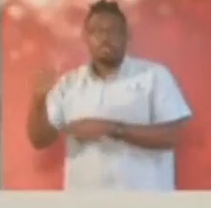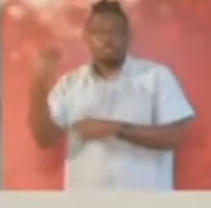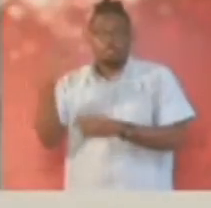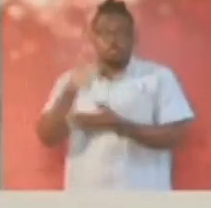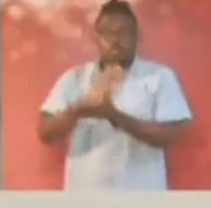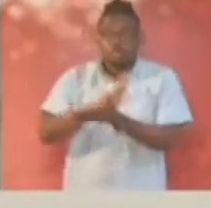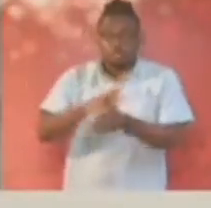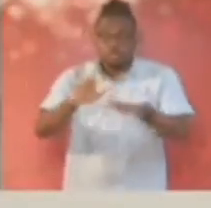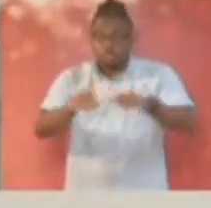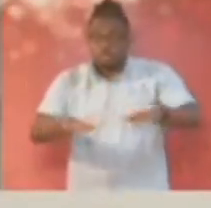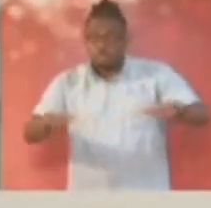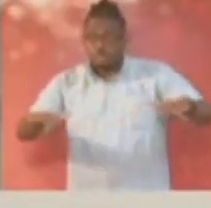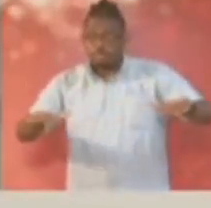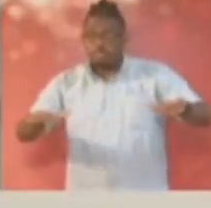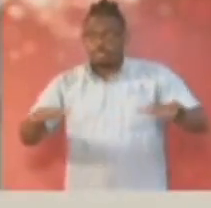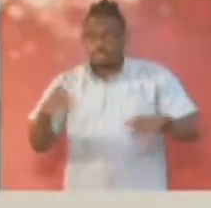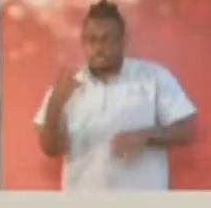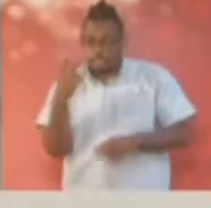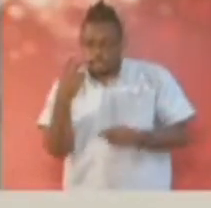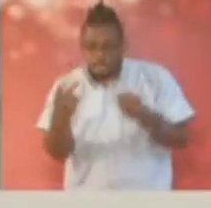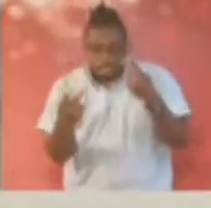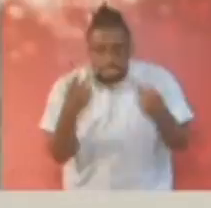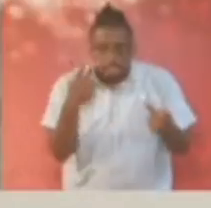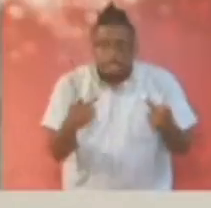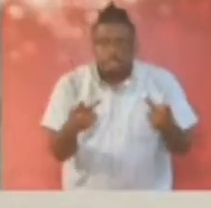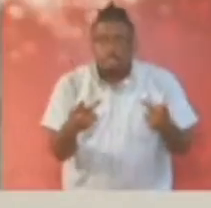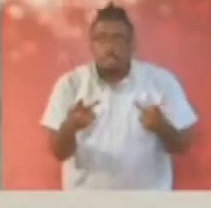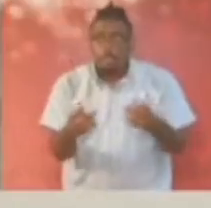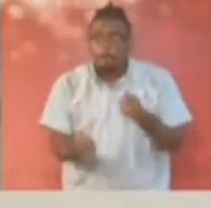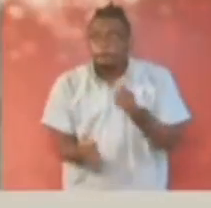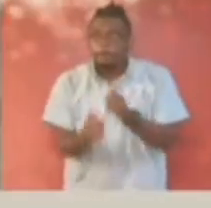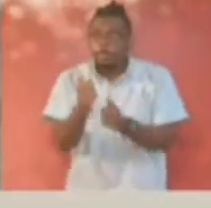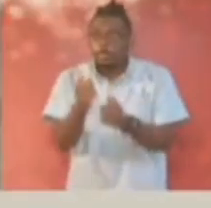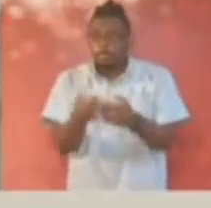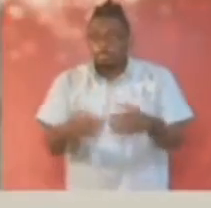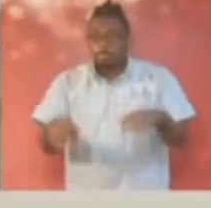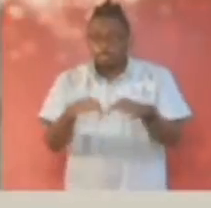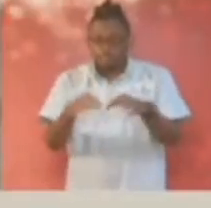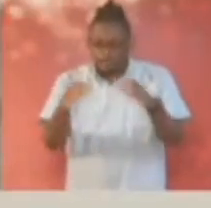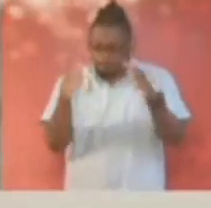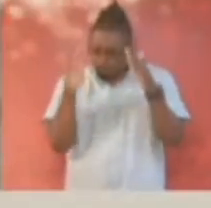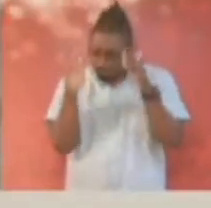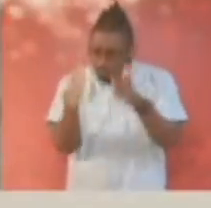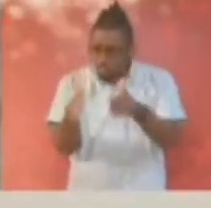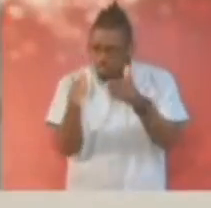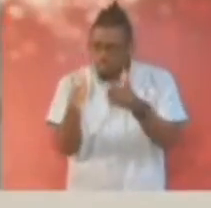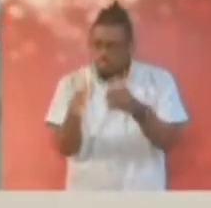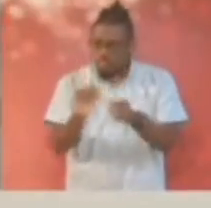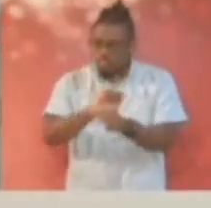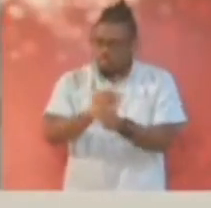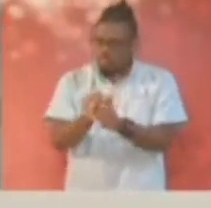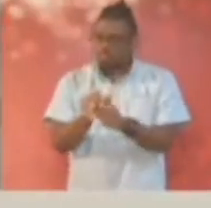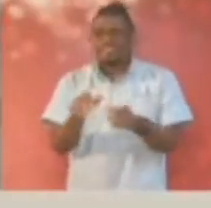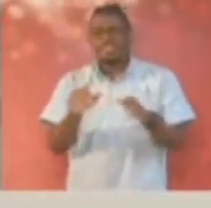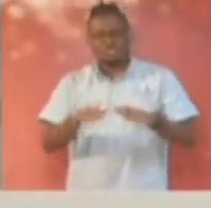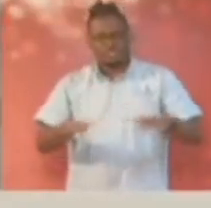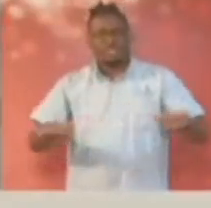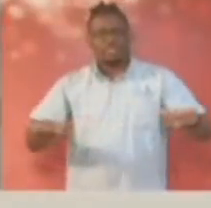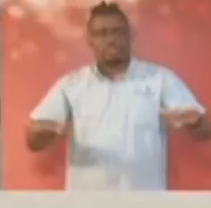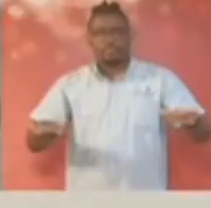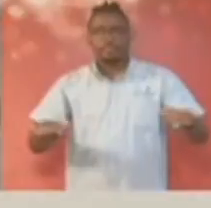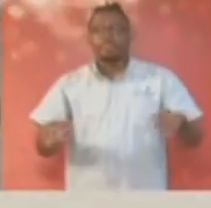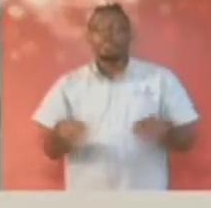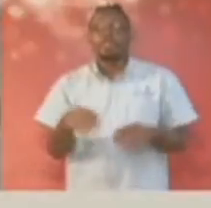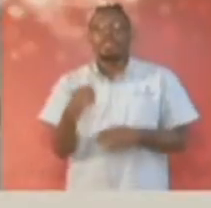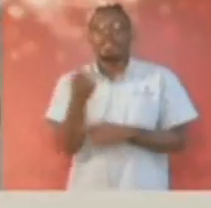most important, precious resource, and we are focusing on them to address these conditions. It was